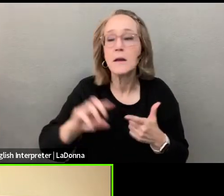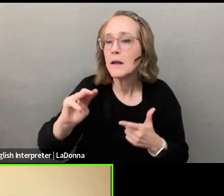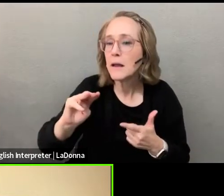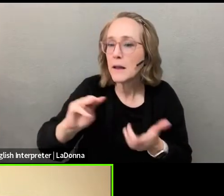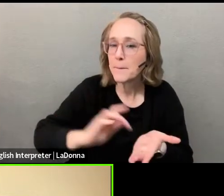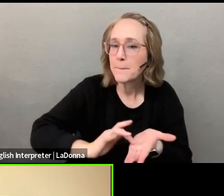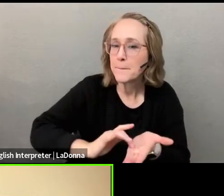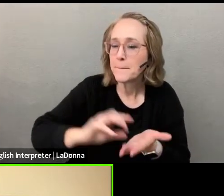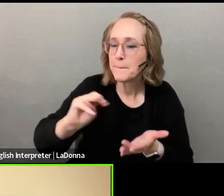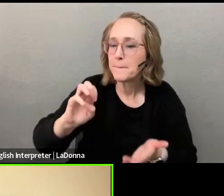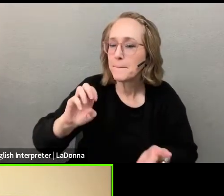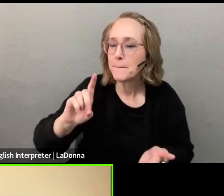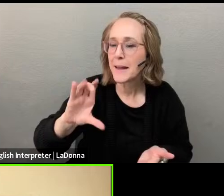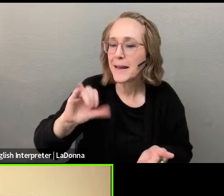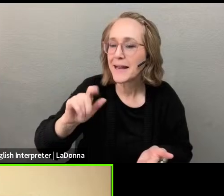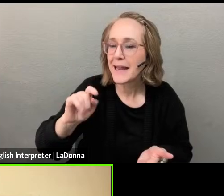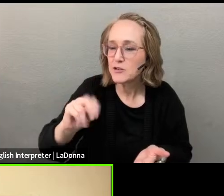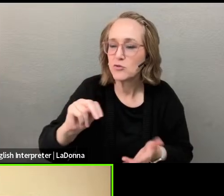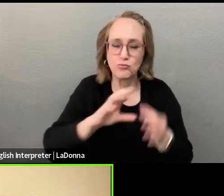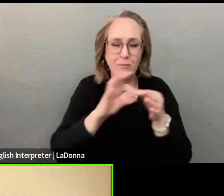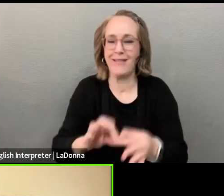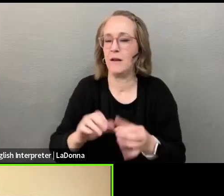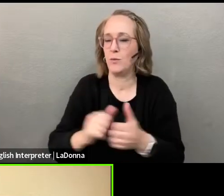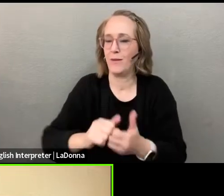medication as related to hearing loss.